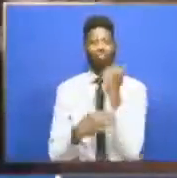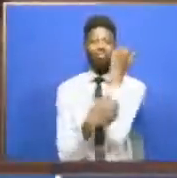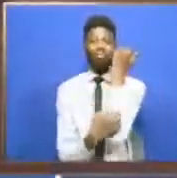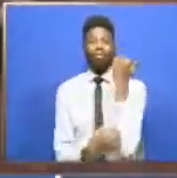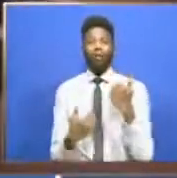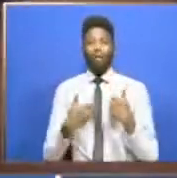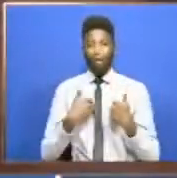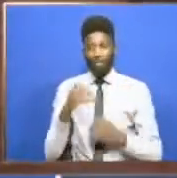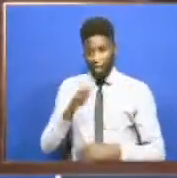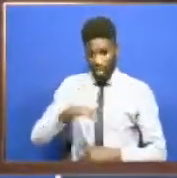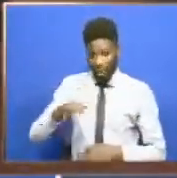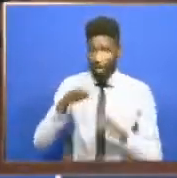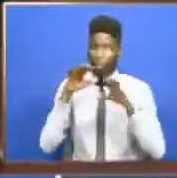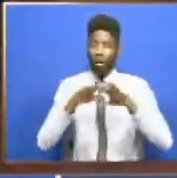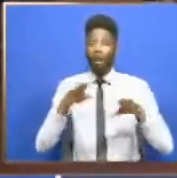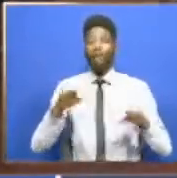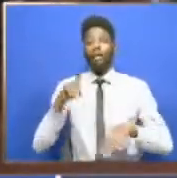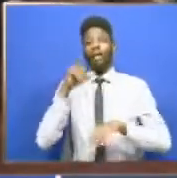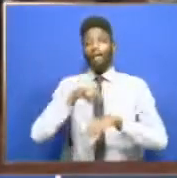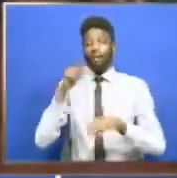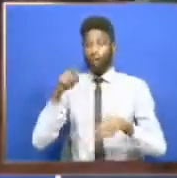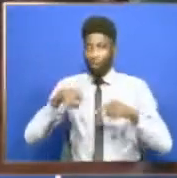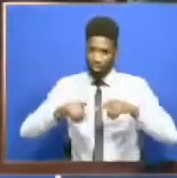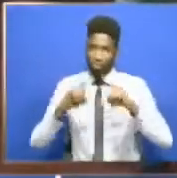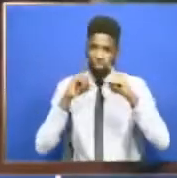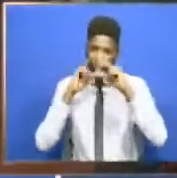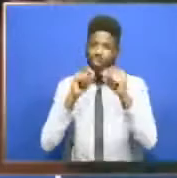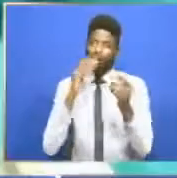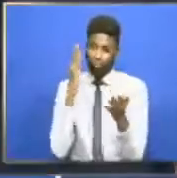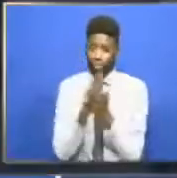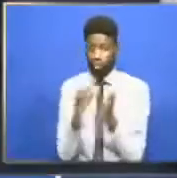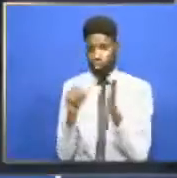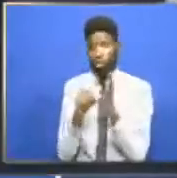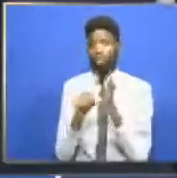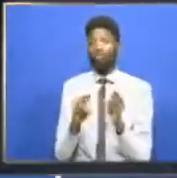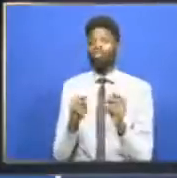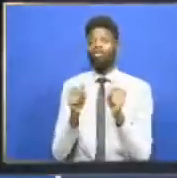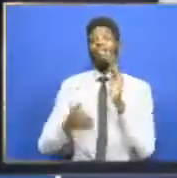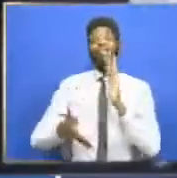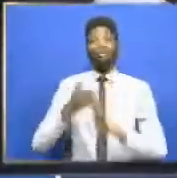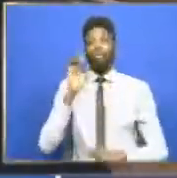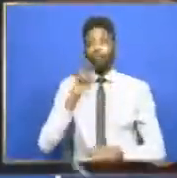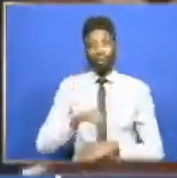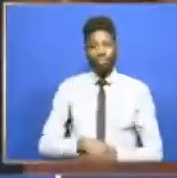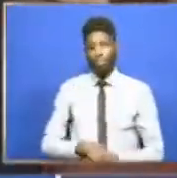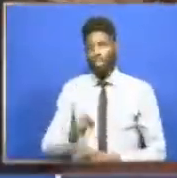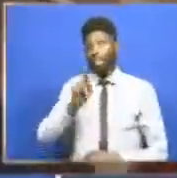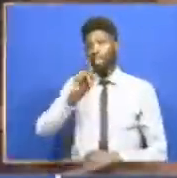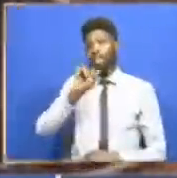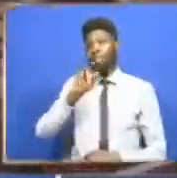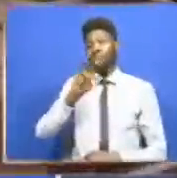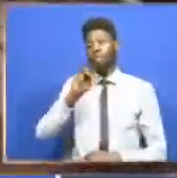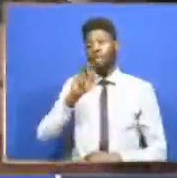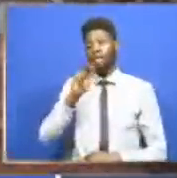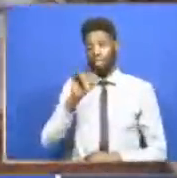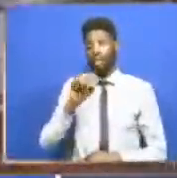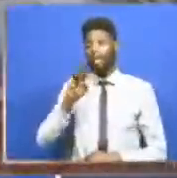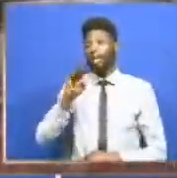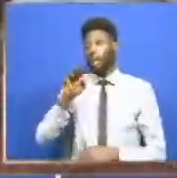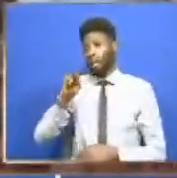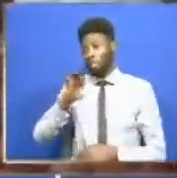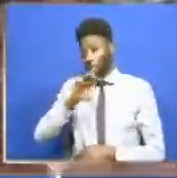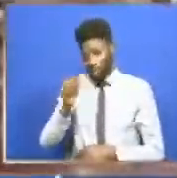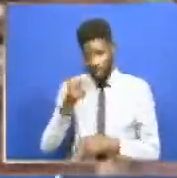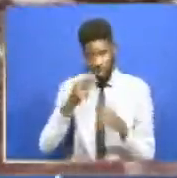in Embu, an issue they said should be addressed as a matter of urgency. Kirimari MCA Maurice Nyaga noted that with the